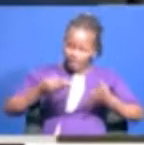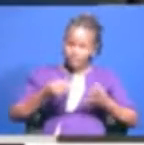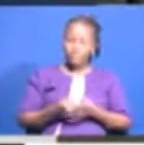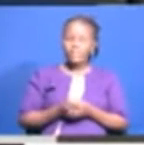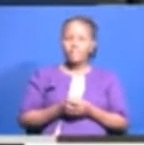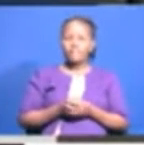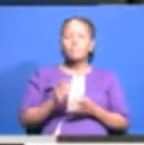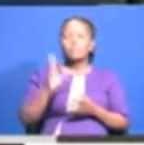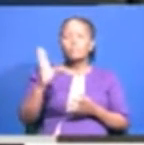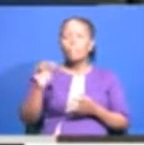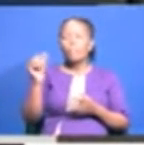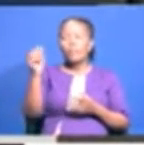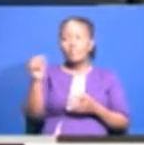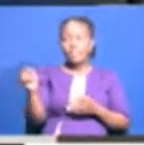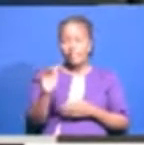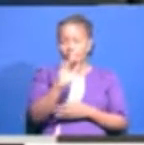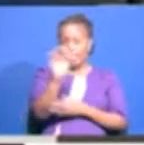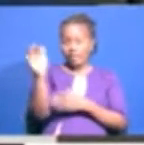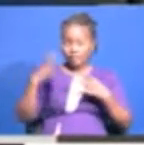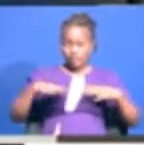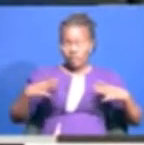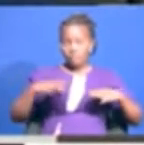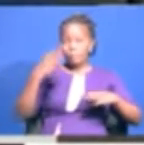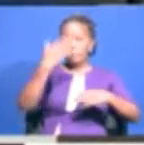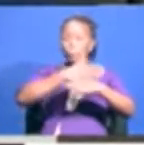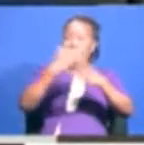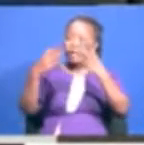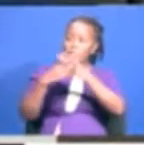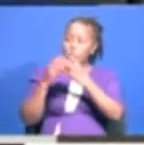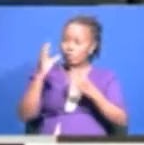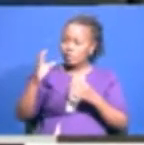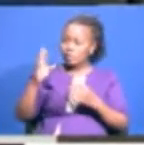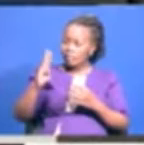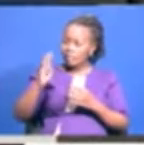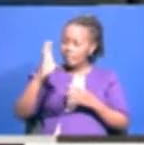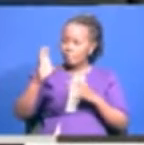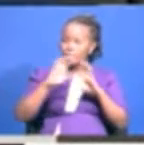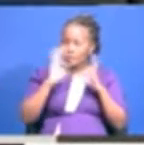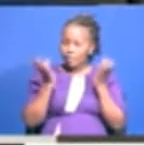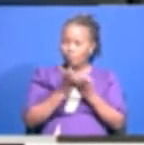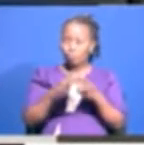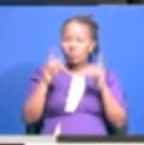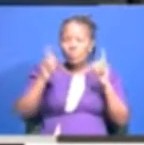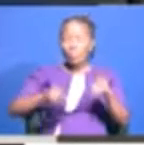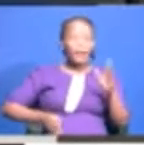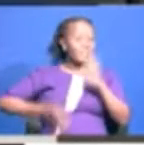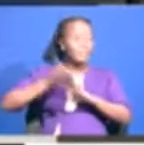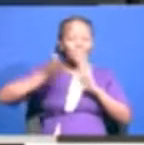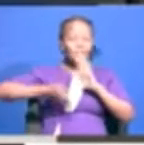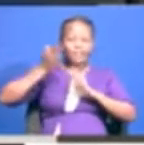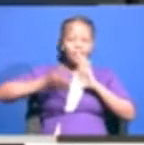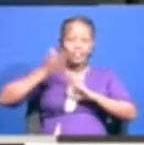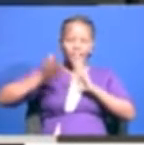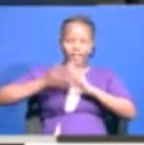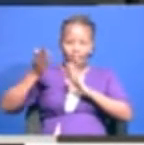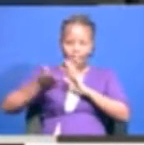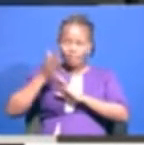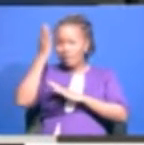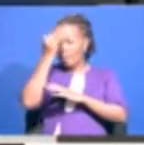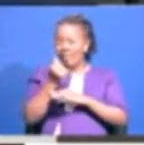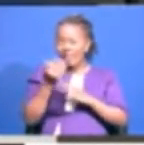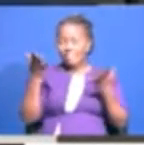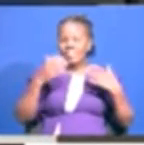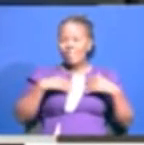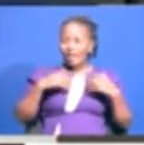Magoha urged contractors of CBC classrooms in the area to fast-track completion of the infrastructure as they were lagging behind